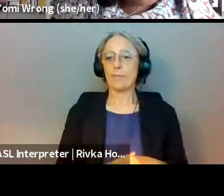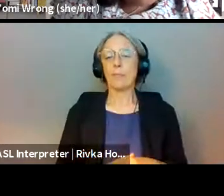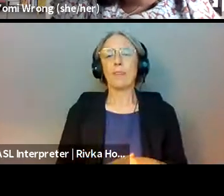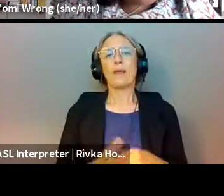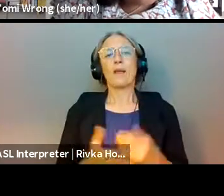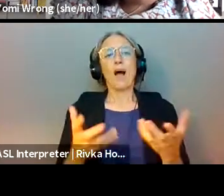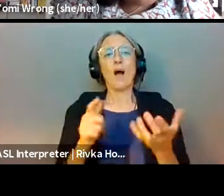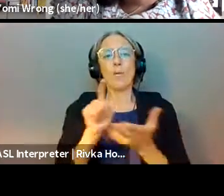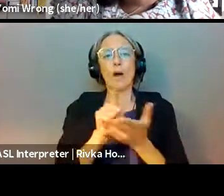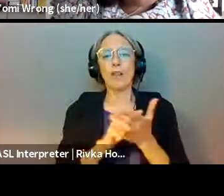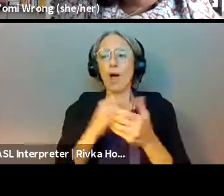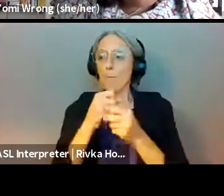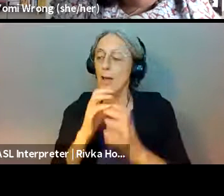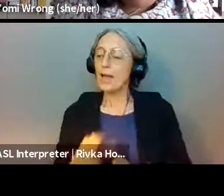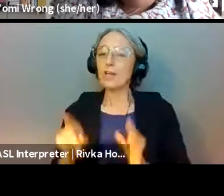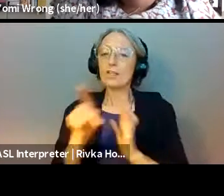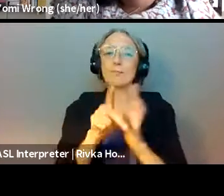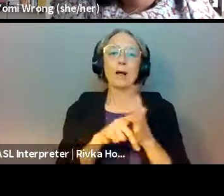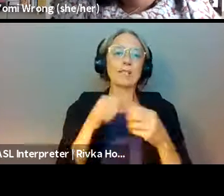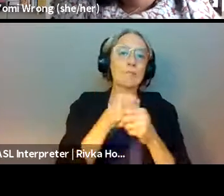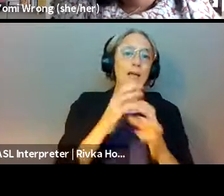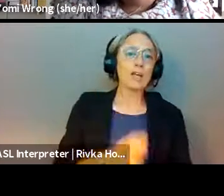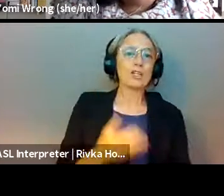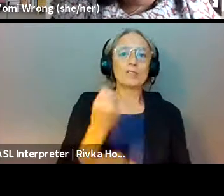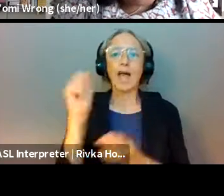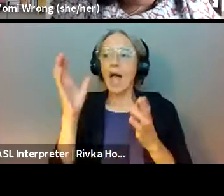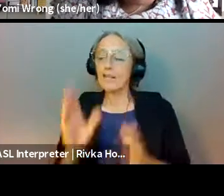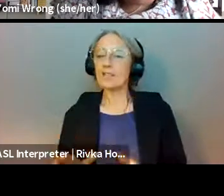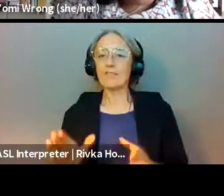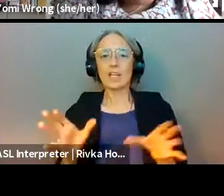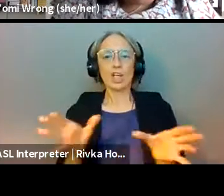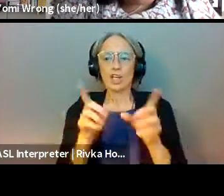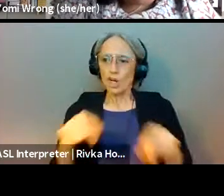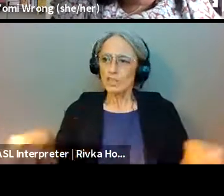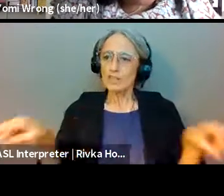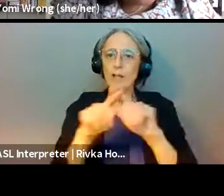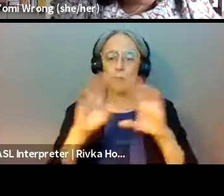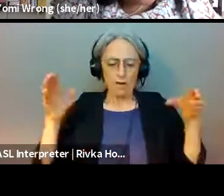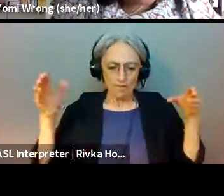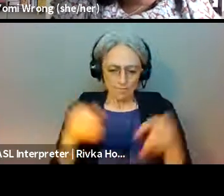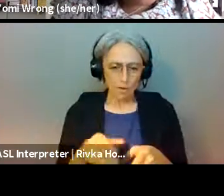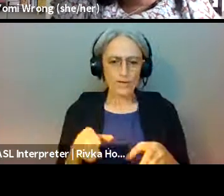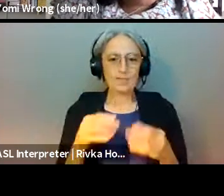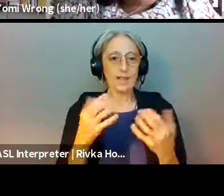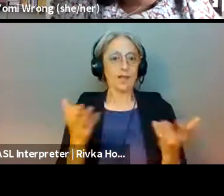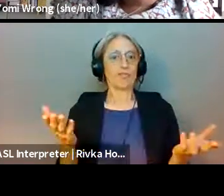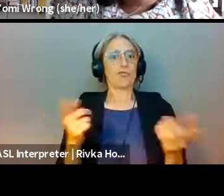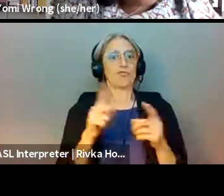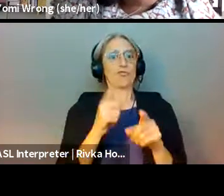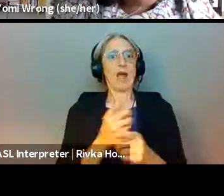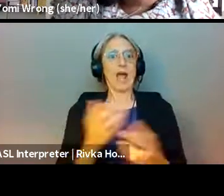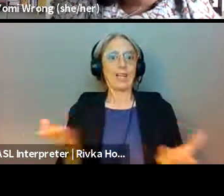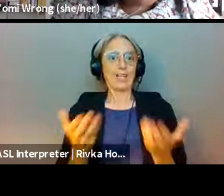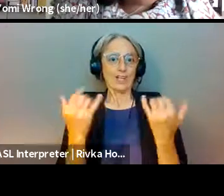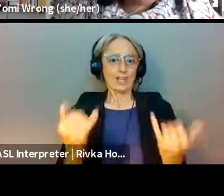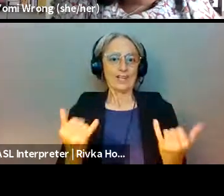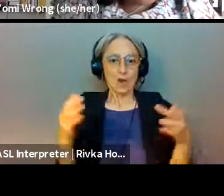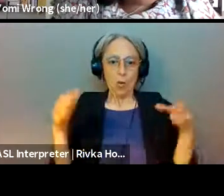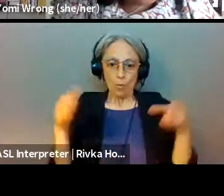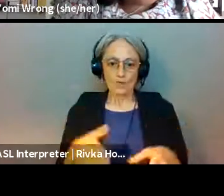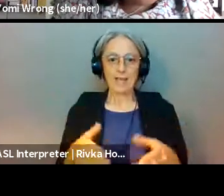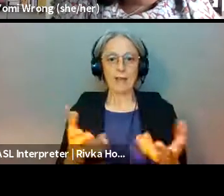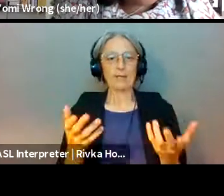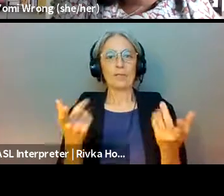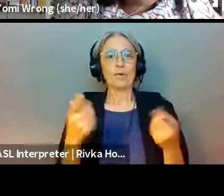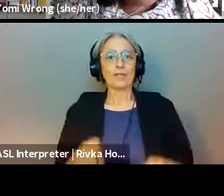lawmakers, policymakers, and activists to really focus on what's happening on the ground, what's happening with the most marginalized communities.